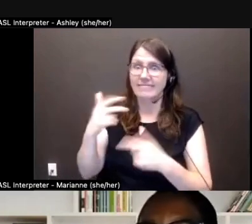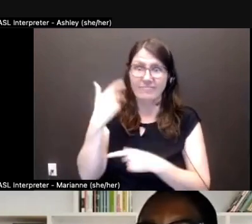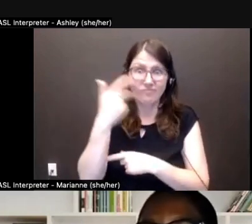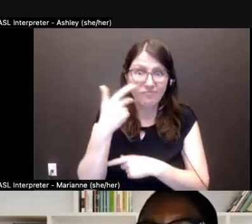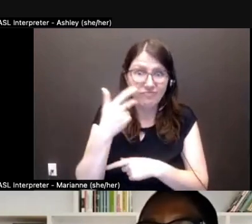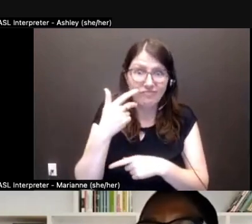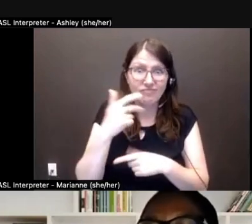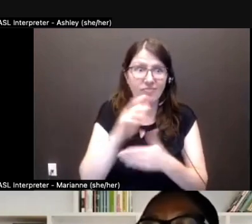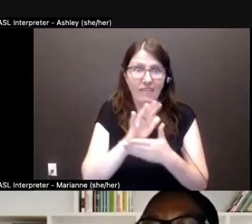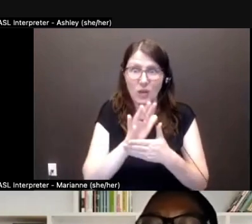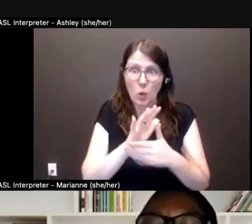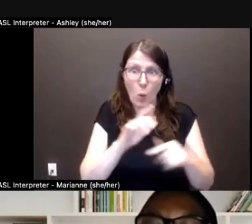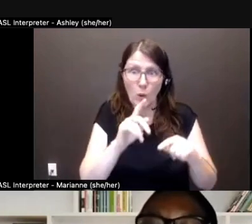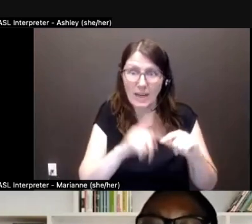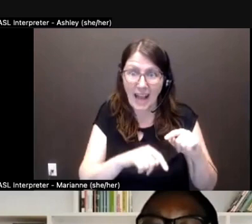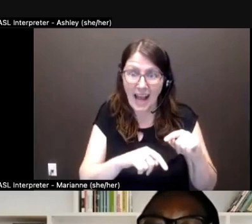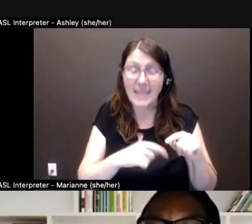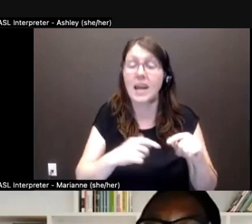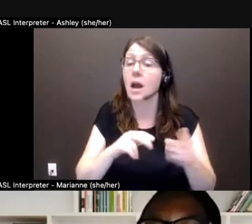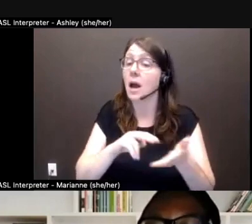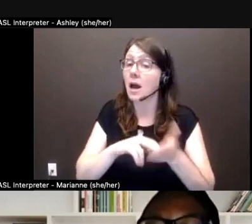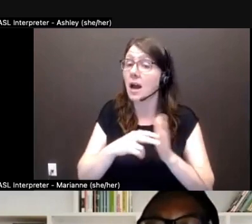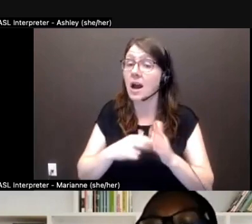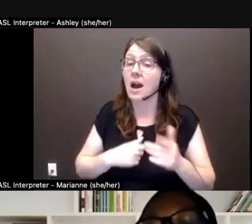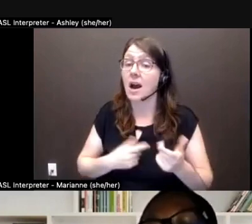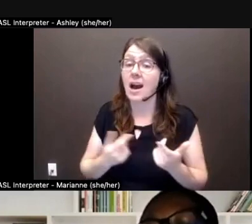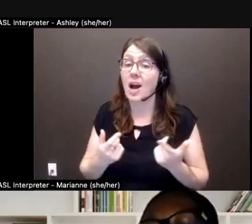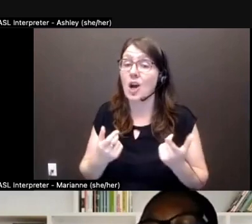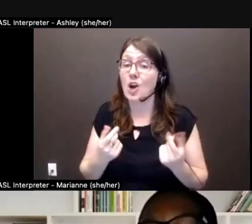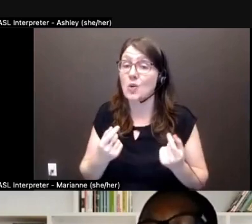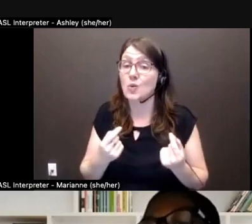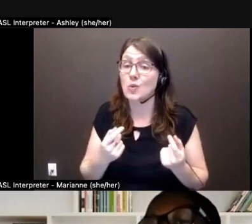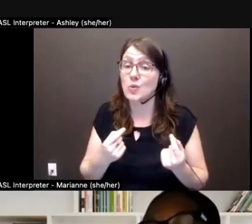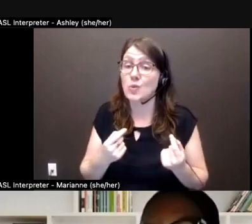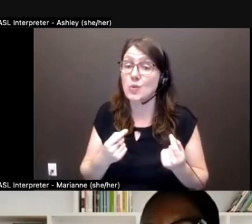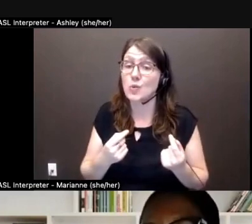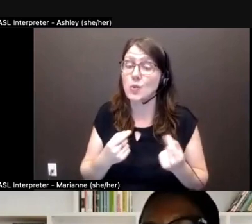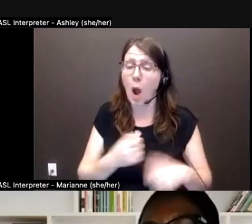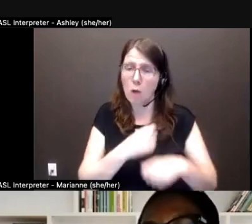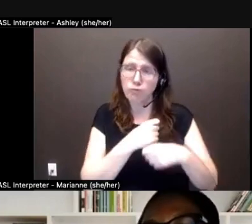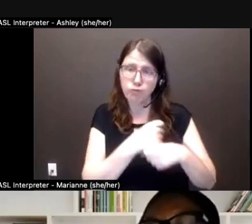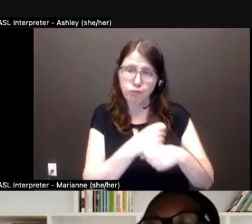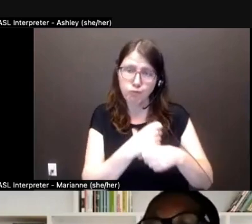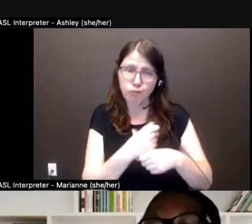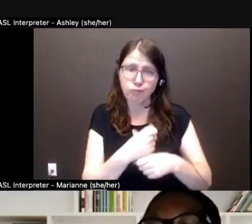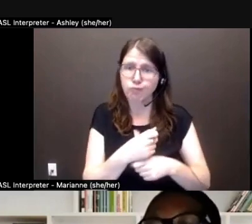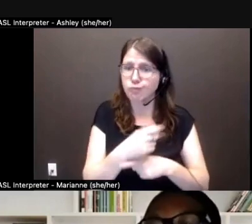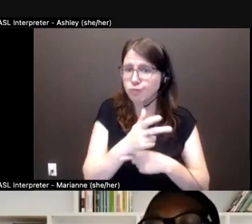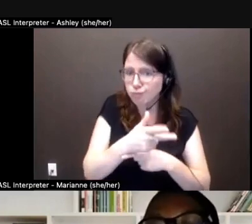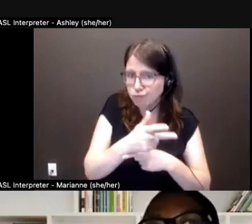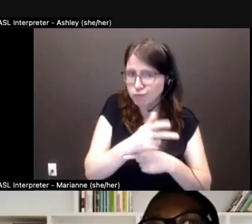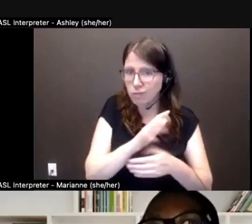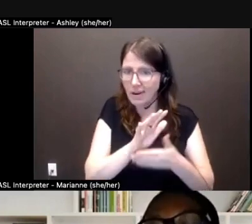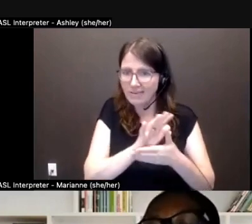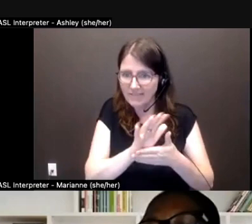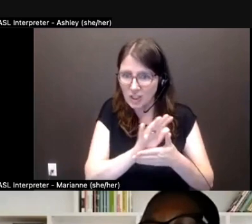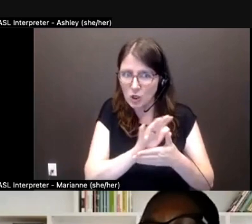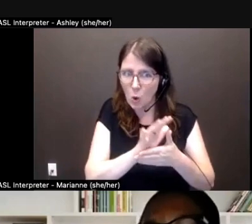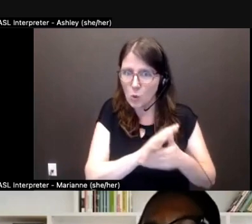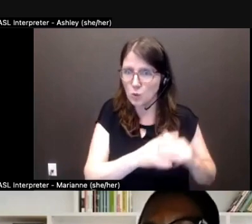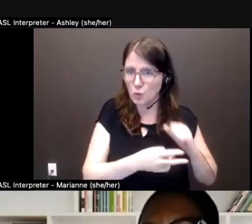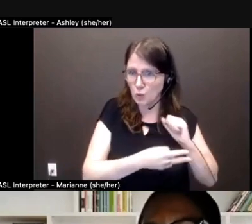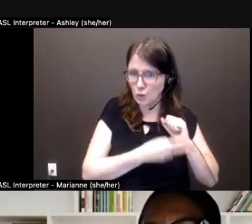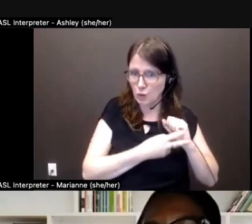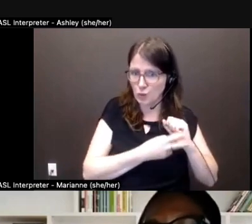bank so that on those downtimes, I am still able to post. Because now I have 4